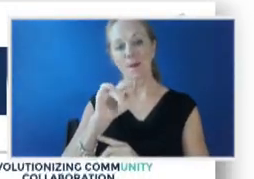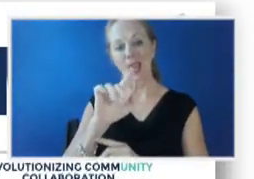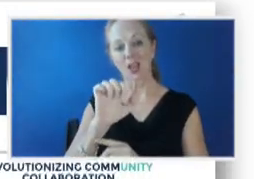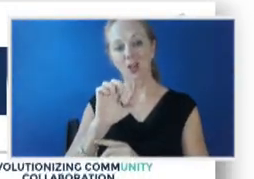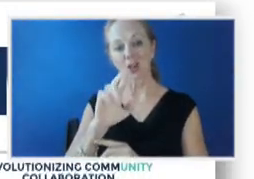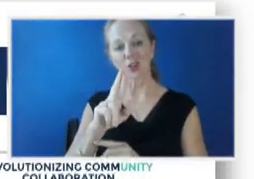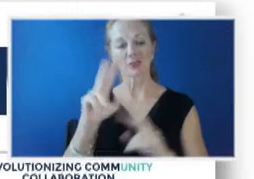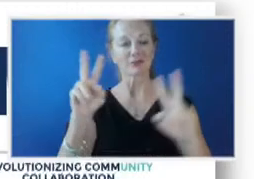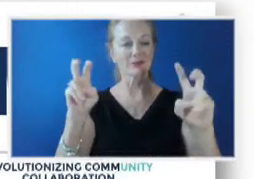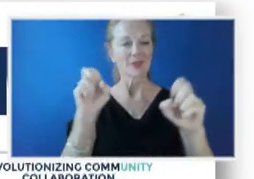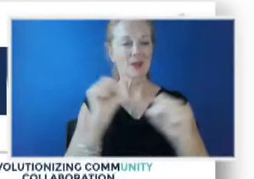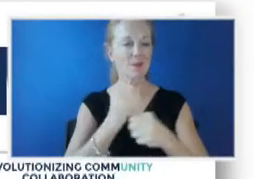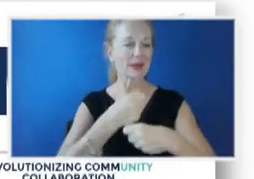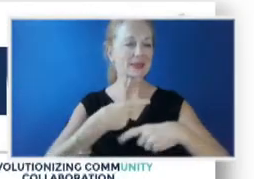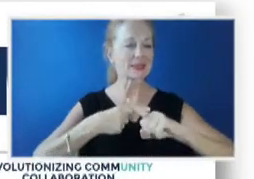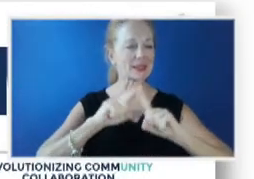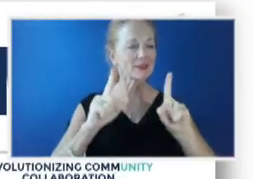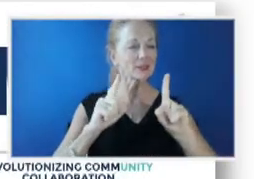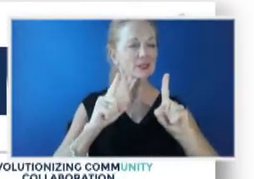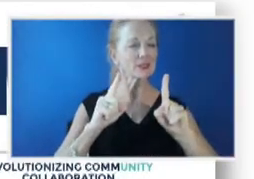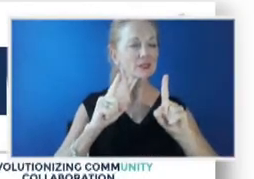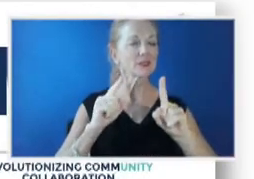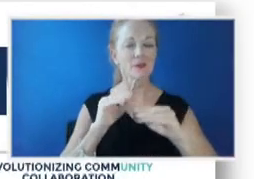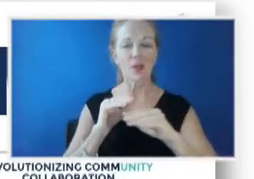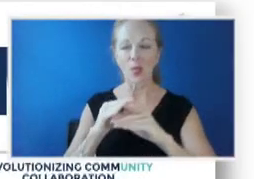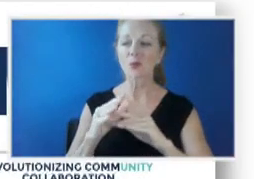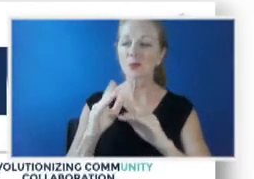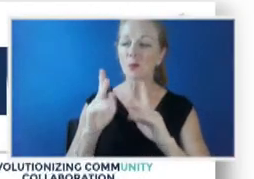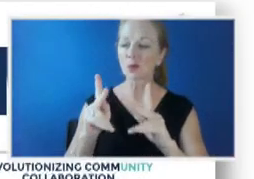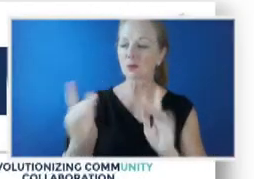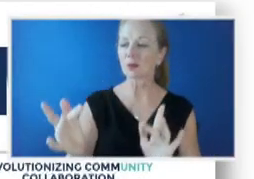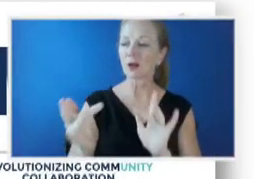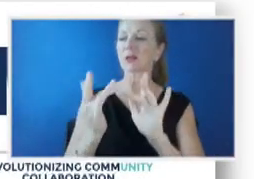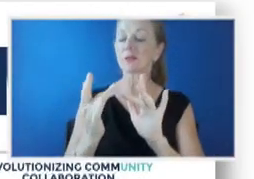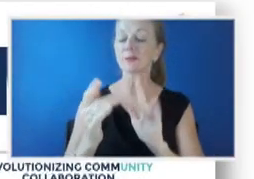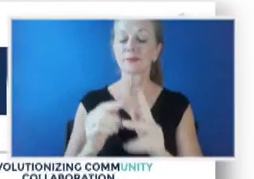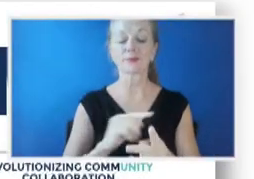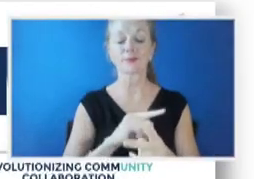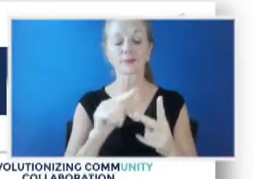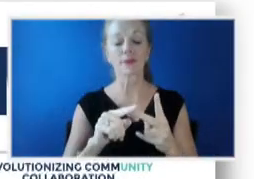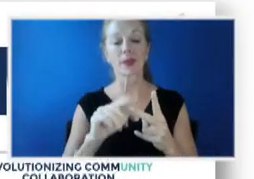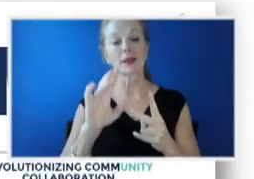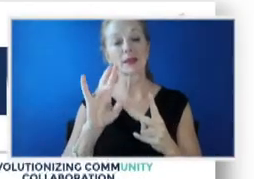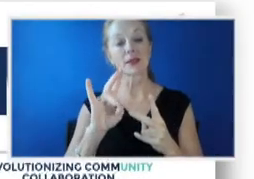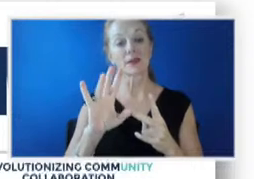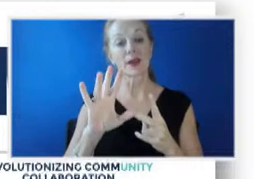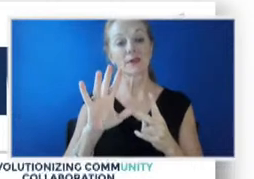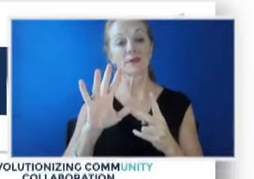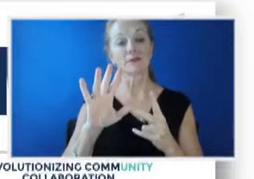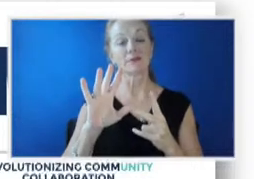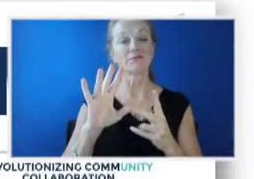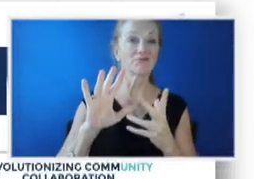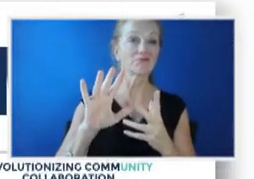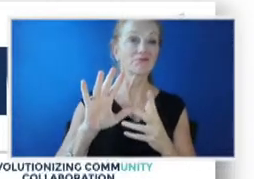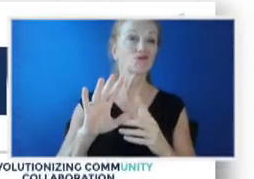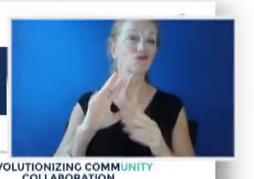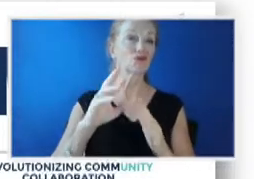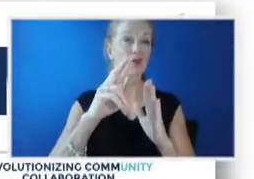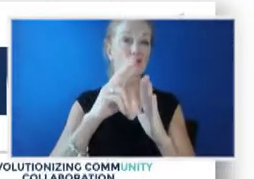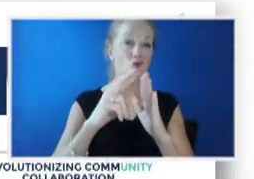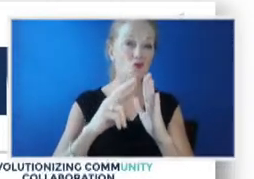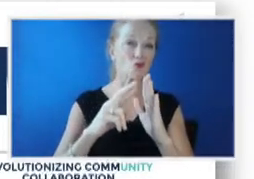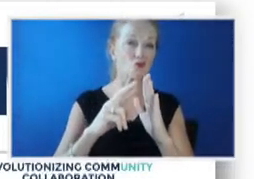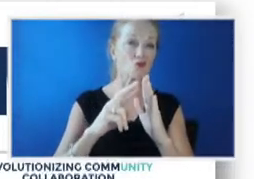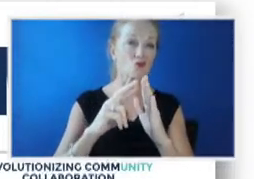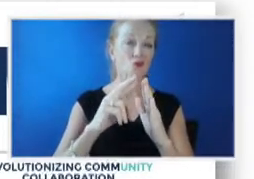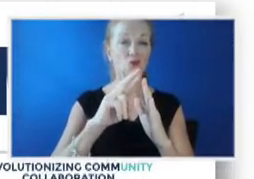difference with the person I came in contact with. And then plus 75 plus roll call meetings. And we are also the first agency in